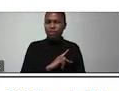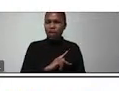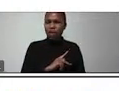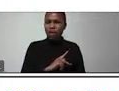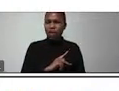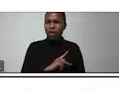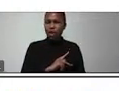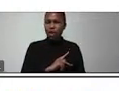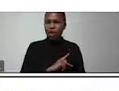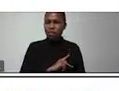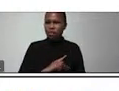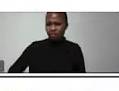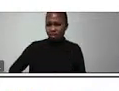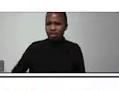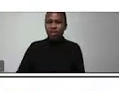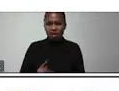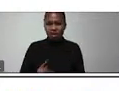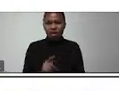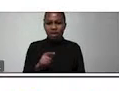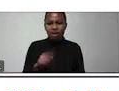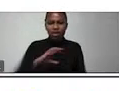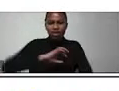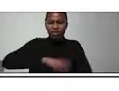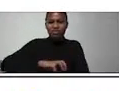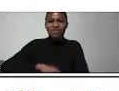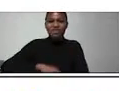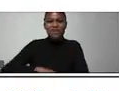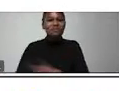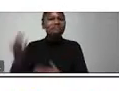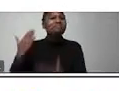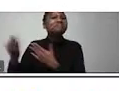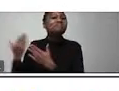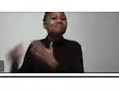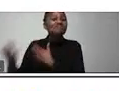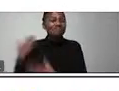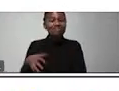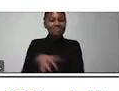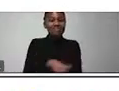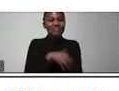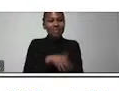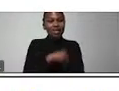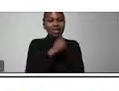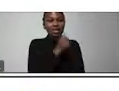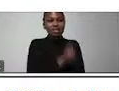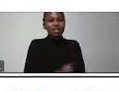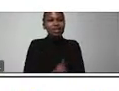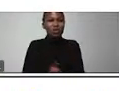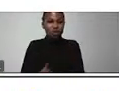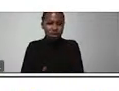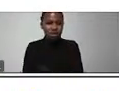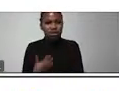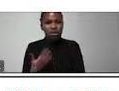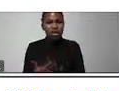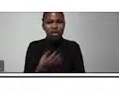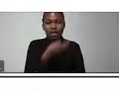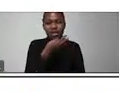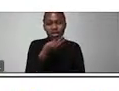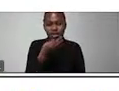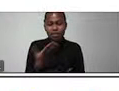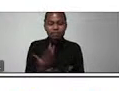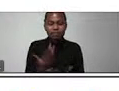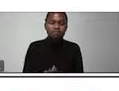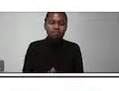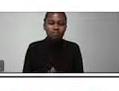engagement in this province with various agricultural stakeholders. And I must mention that the